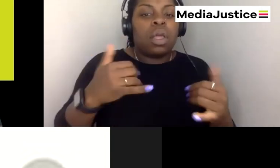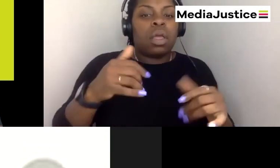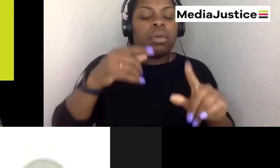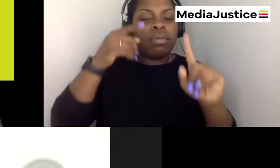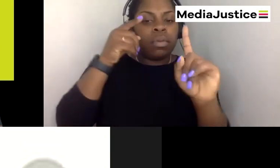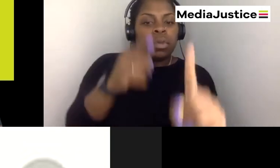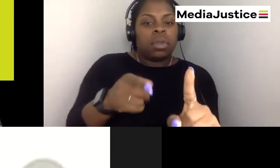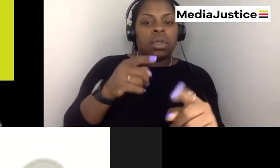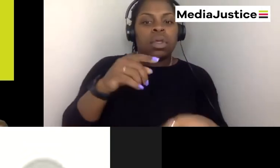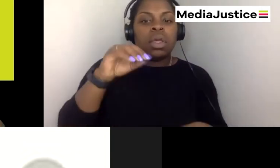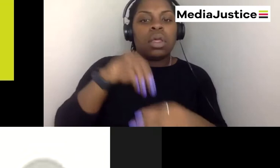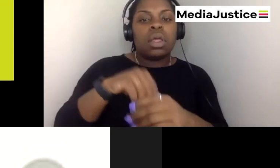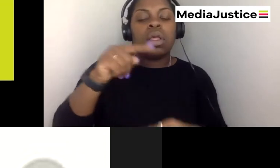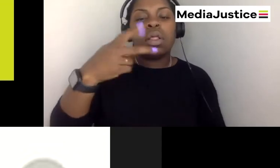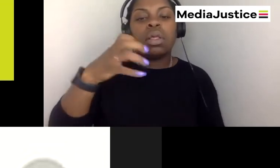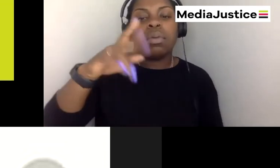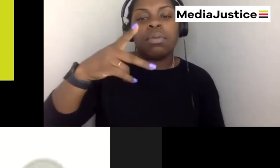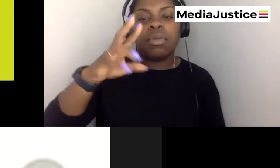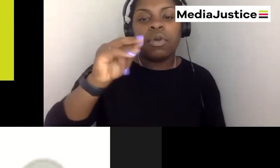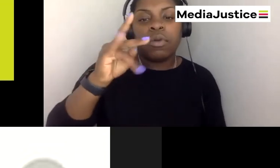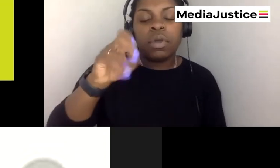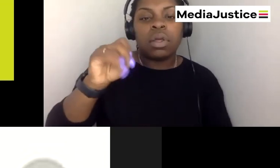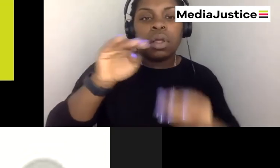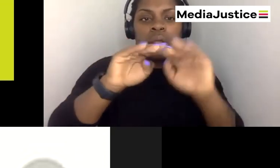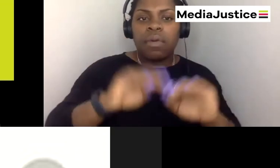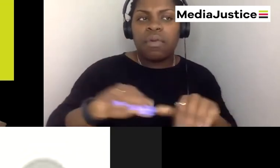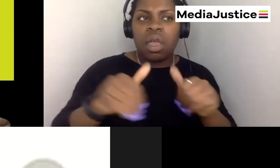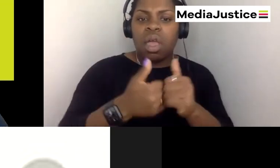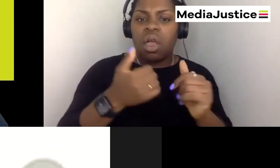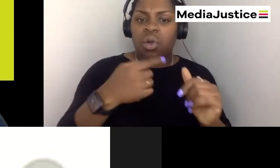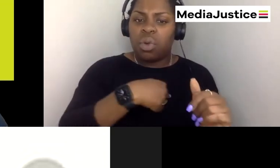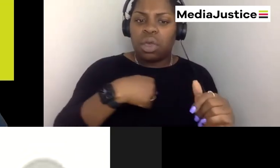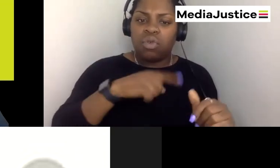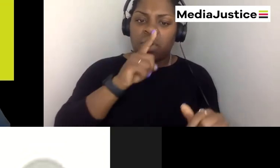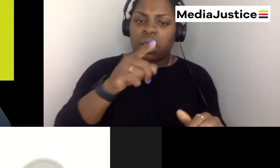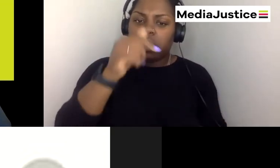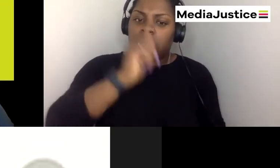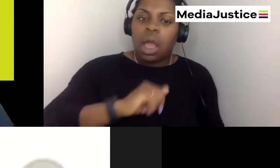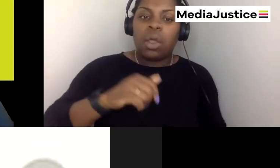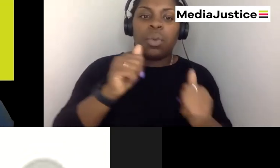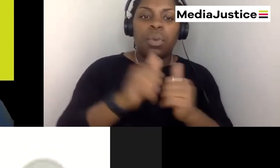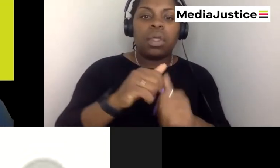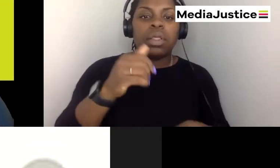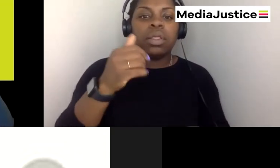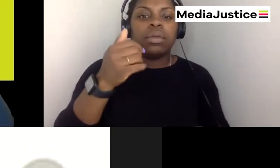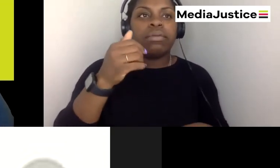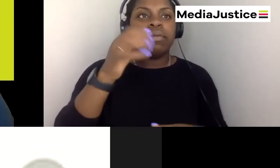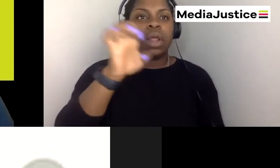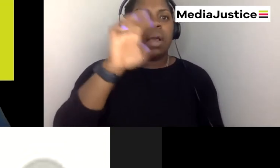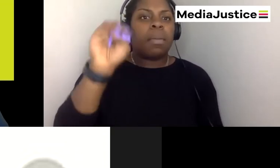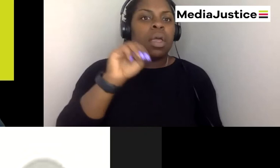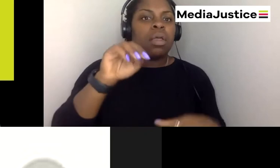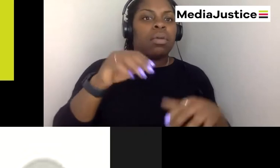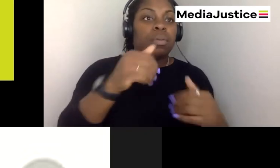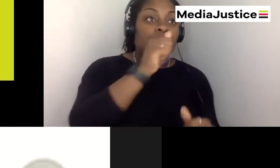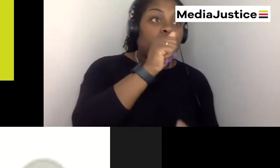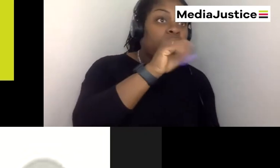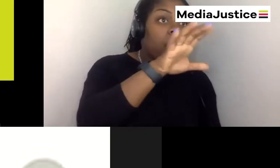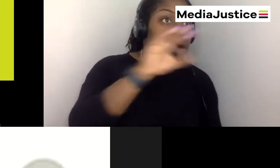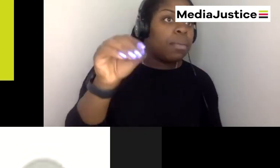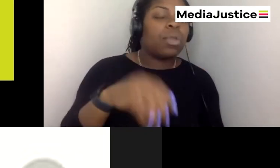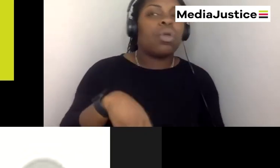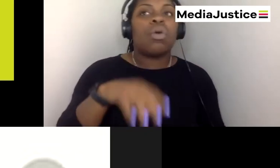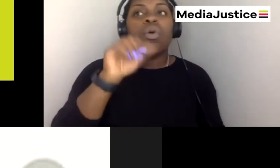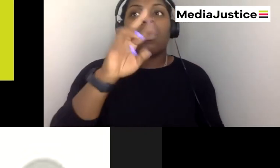county boards that tend to make the decision about electronic monitors, but whether or not they outsource that to a private company, whether or not they have